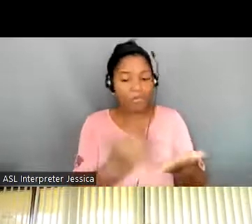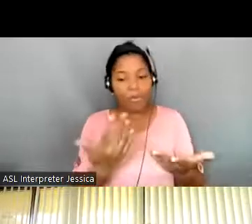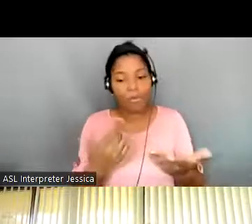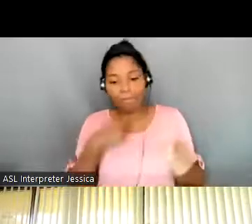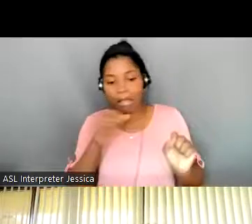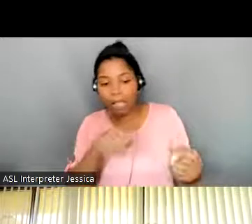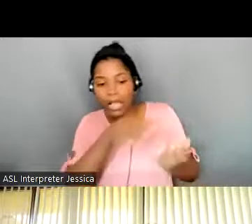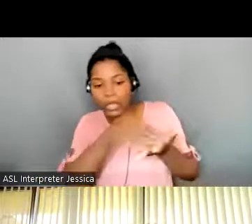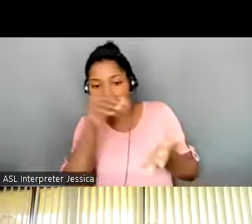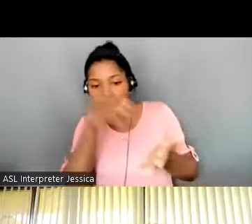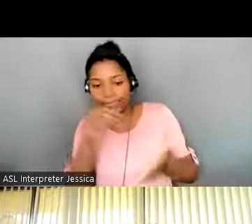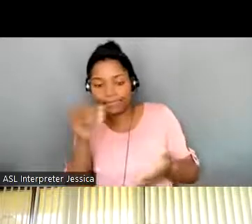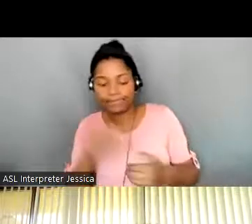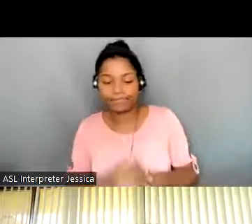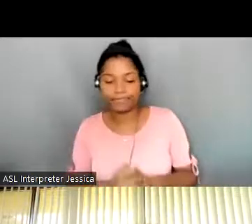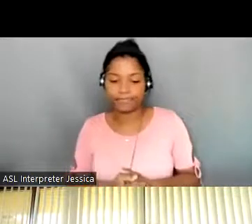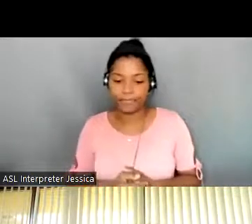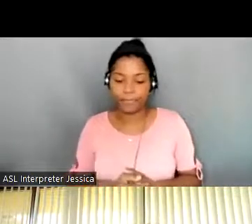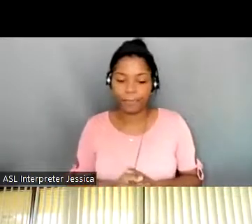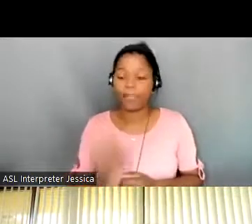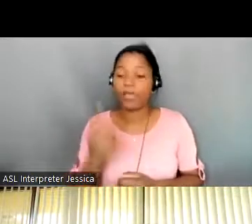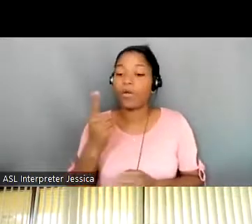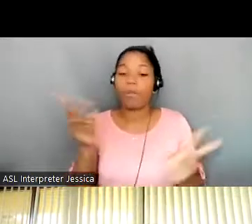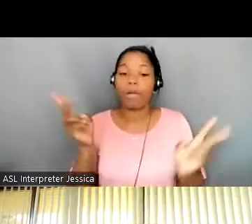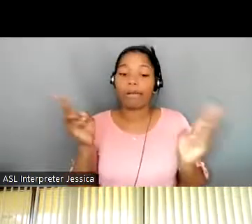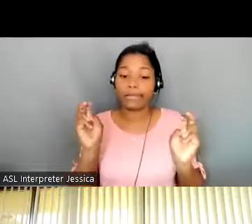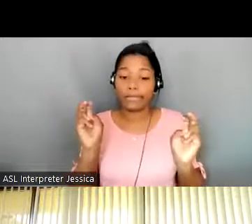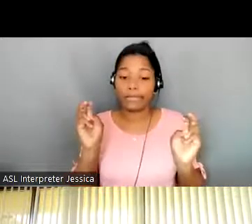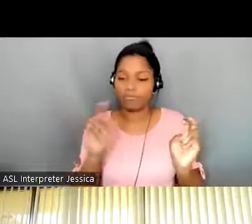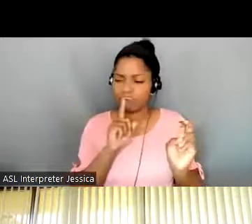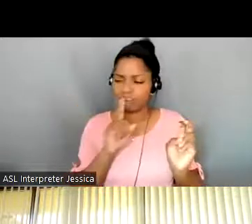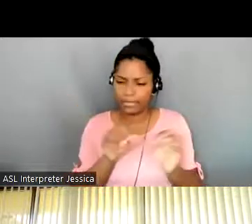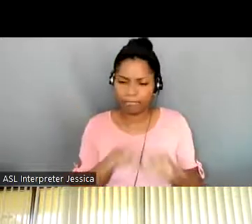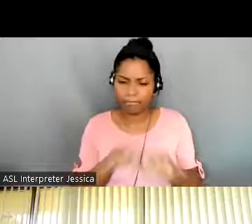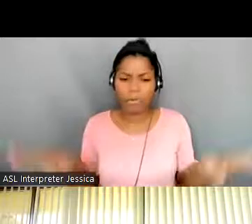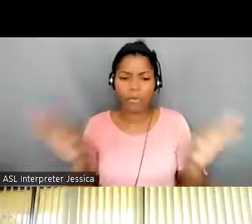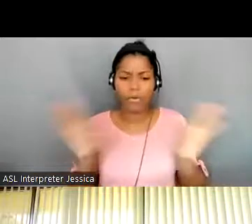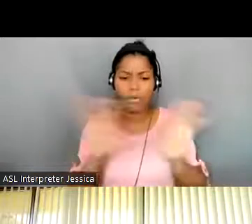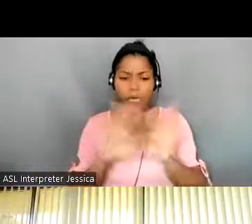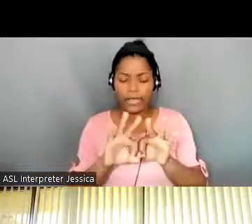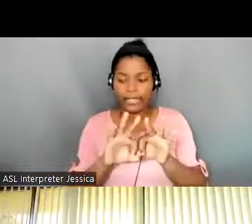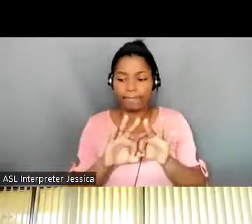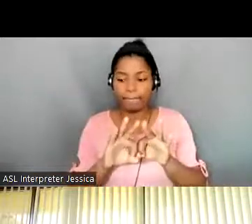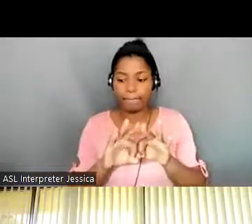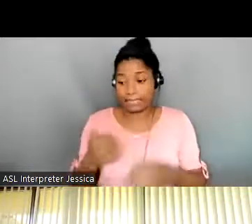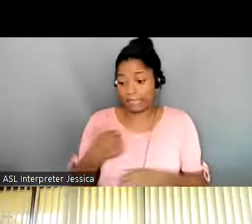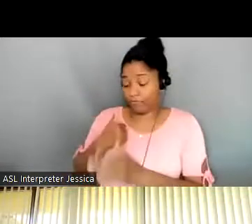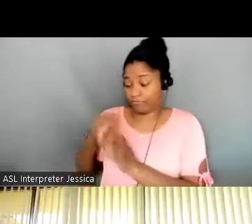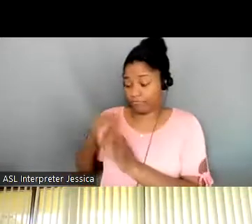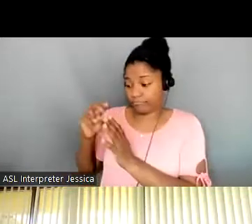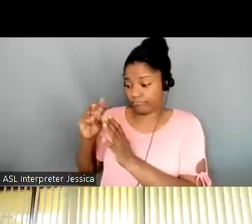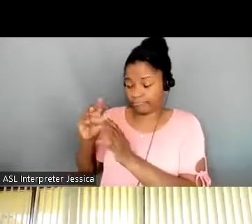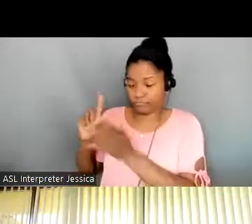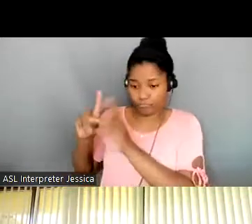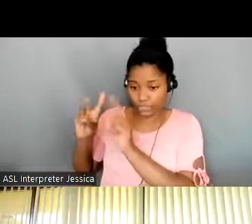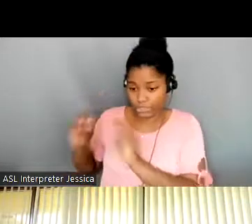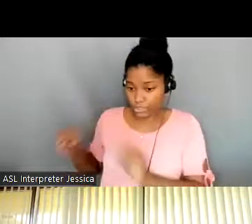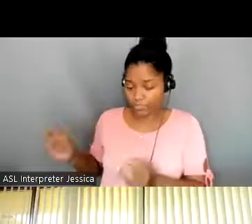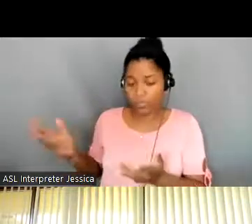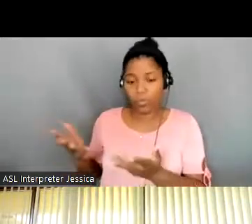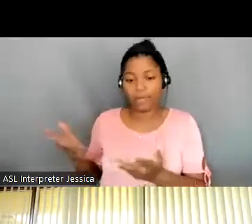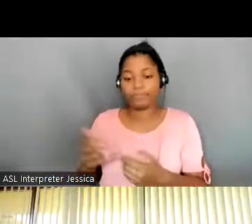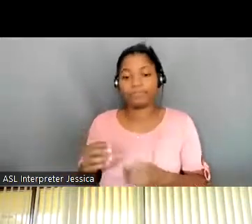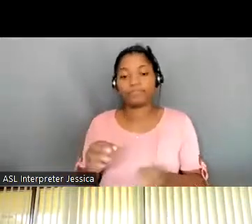interaction. One of the themes that was super important and aligns with a lot of the research that I've done is the need to prepare